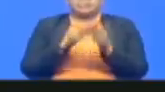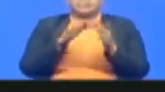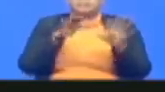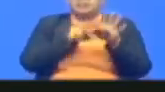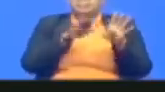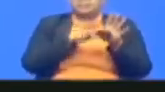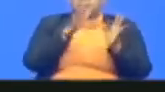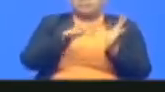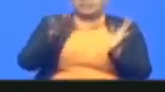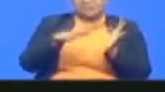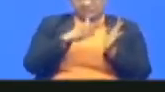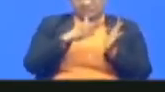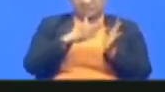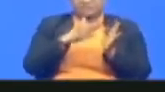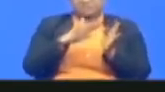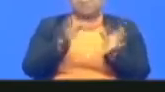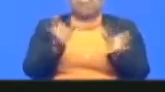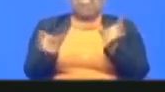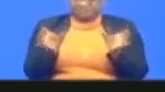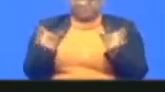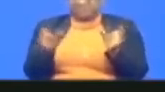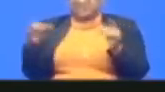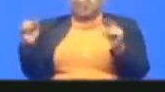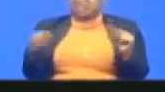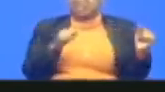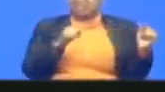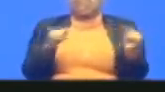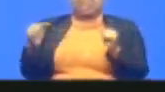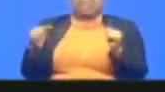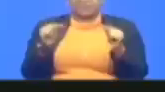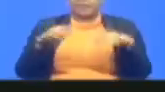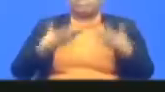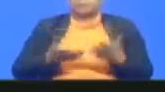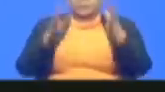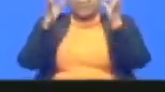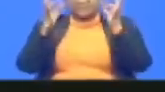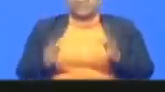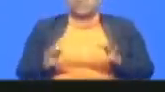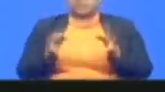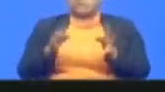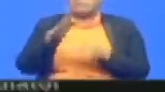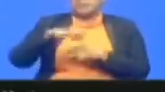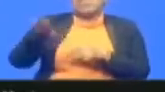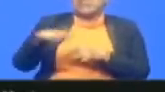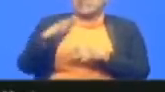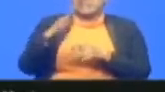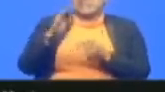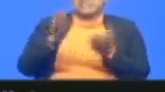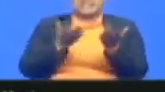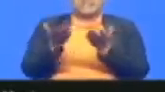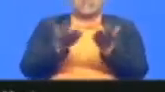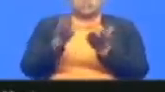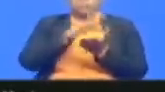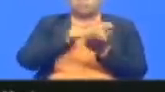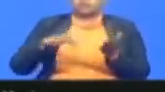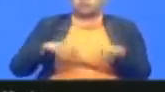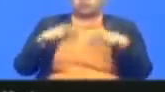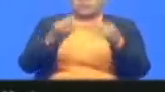of Parliament. The fight is over the decision by the Parliamentary Service Commission to give each